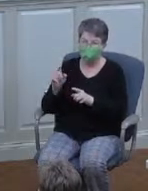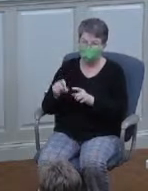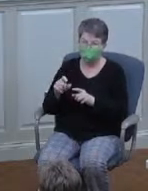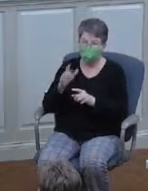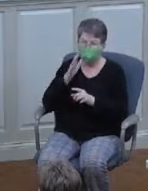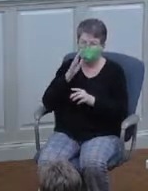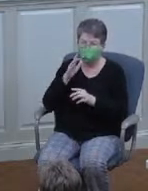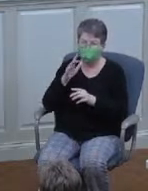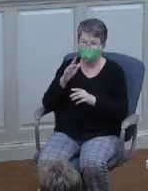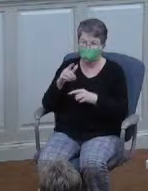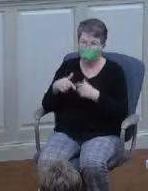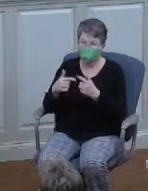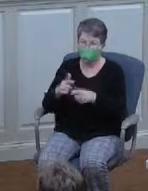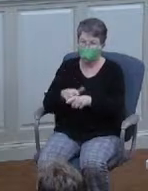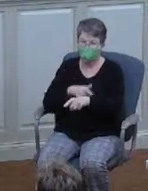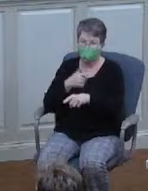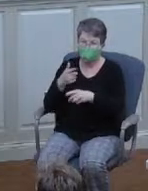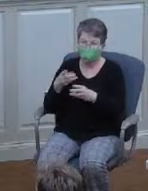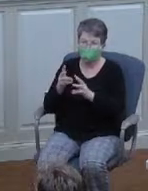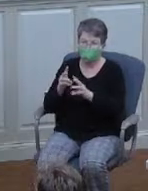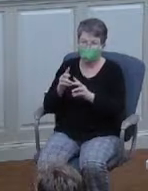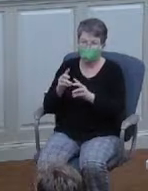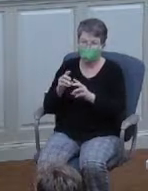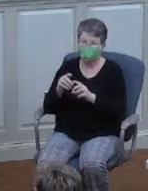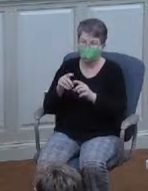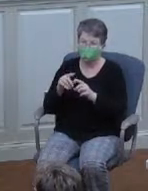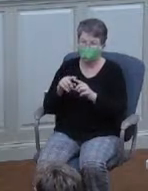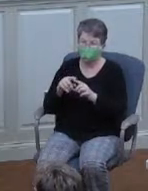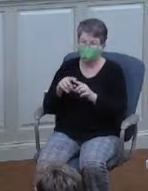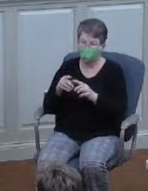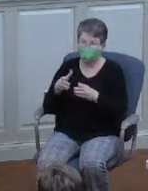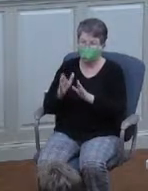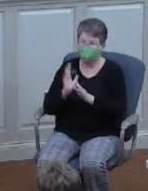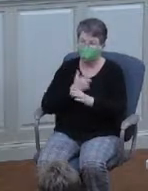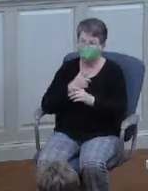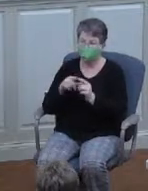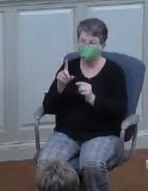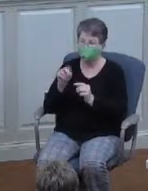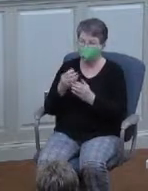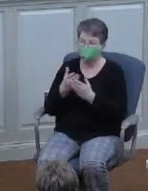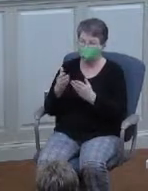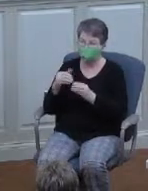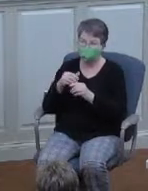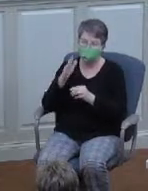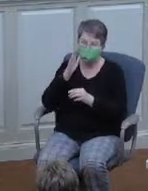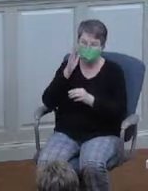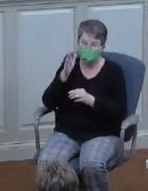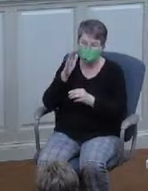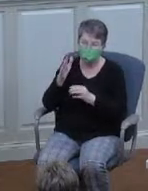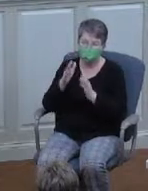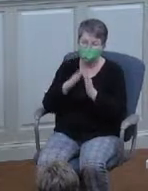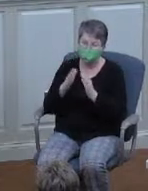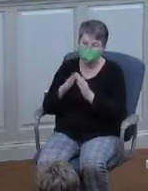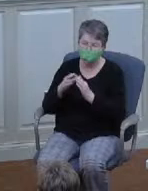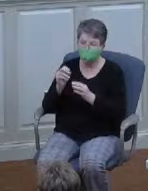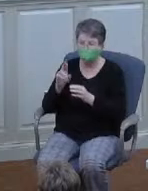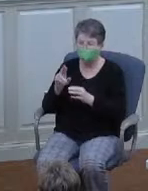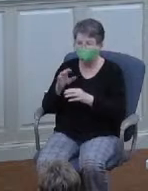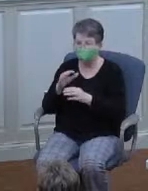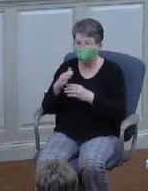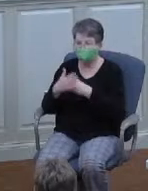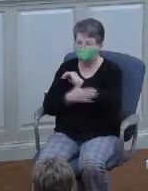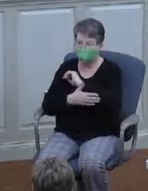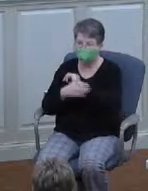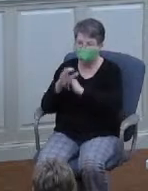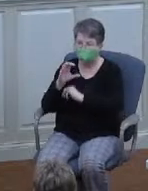go a long way to allow us to do a lot of things in the future as a city and as a county. So these are much needed upgrades